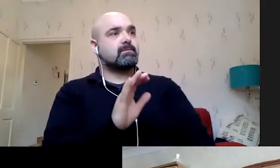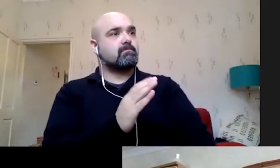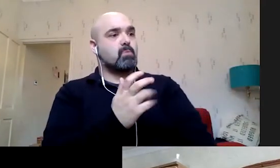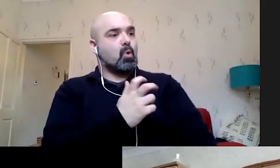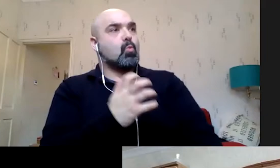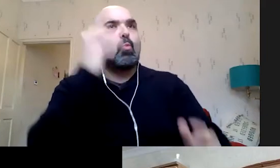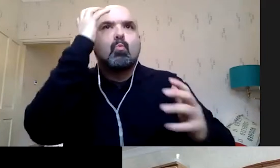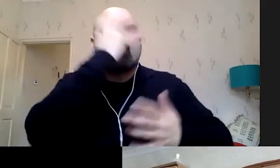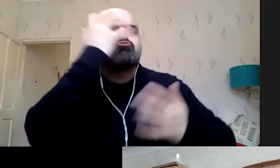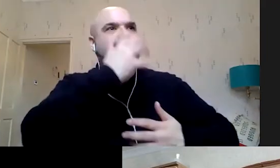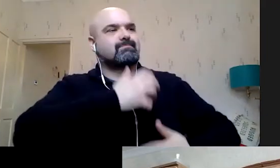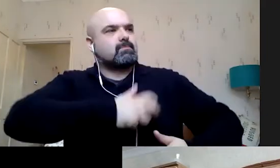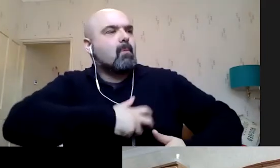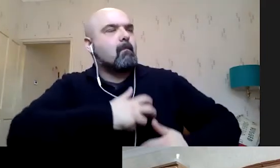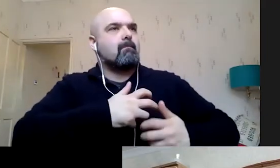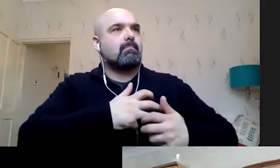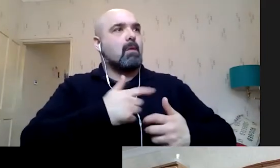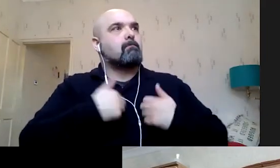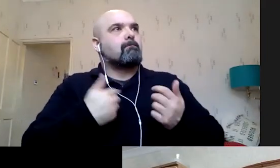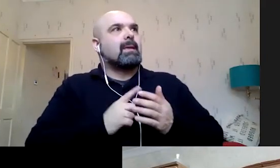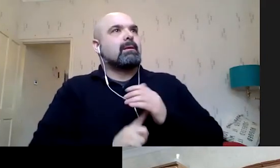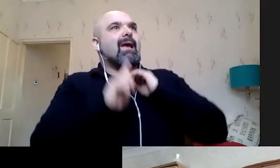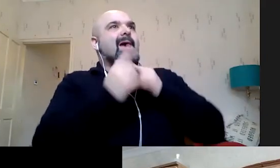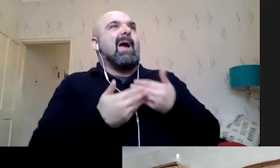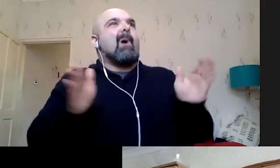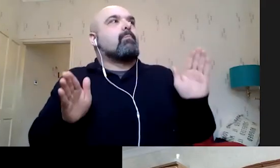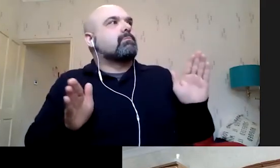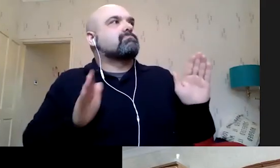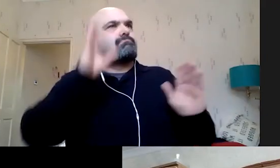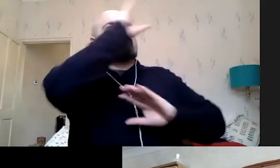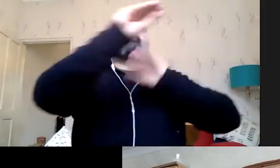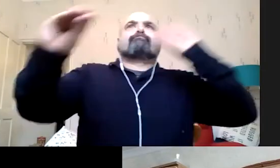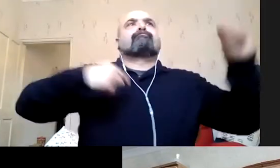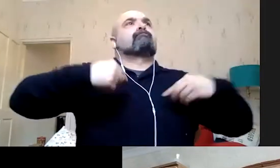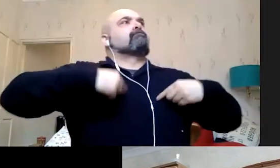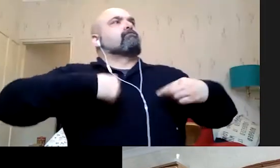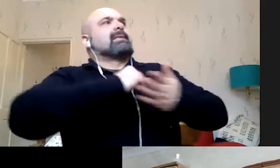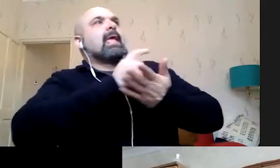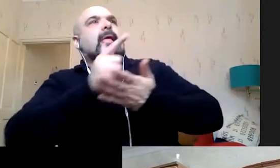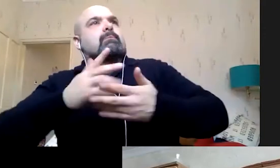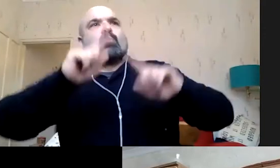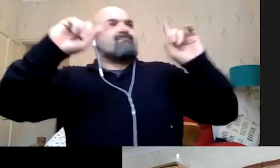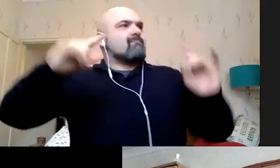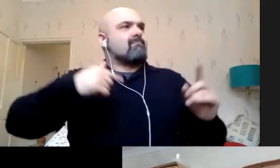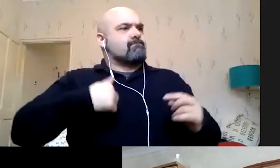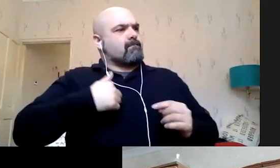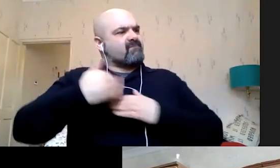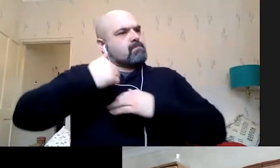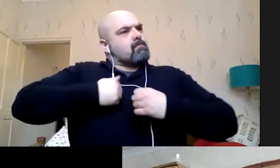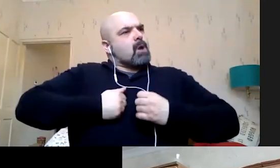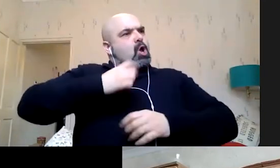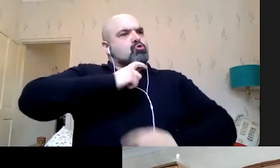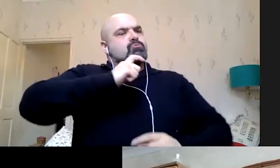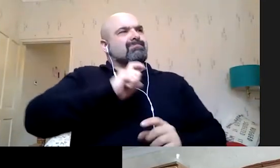worry all the time. If I come out, what's it going to do? What's it, you know, what's the effect going to have on my career or